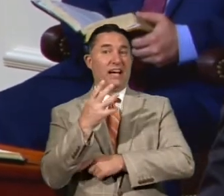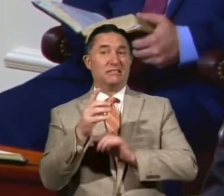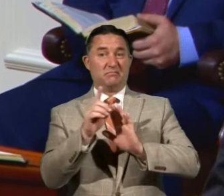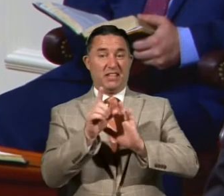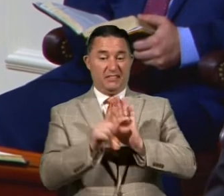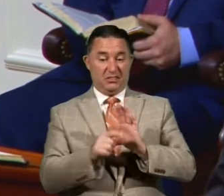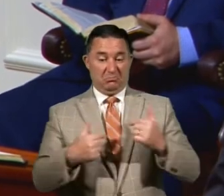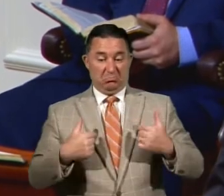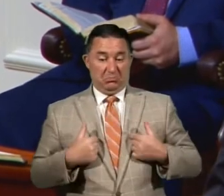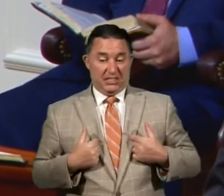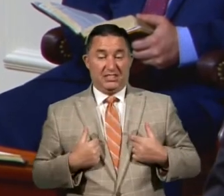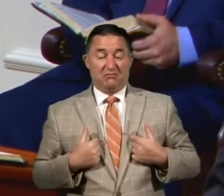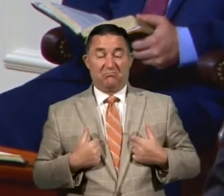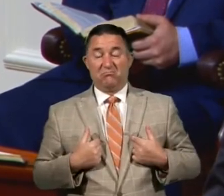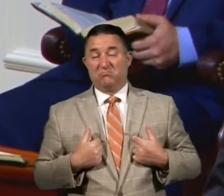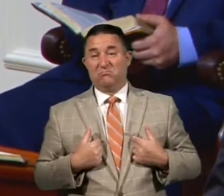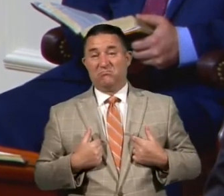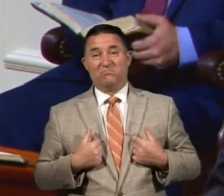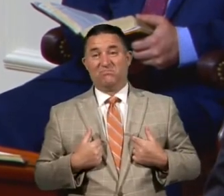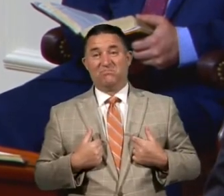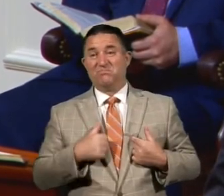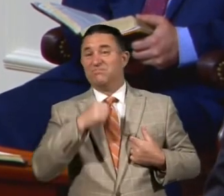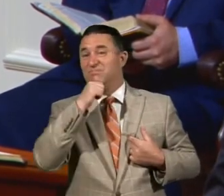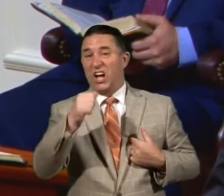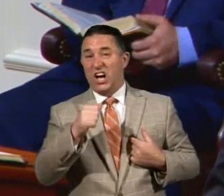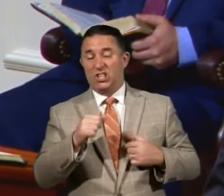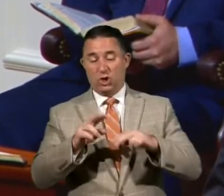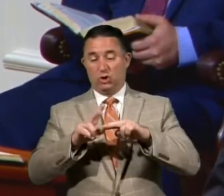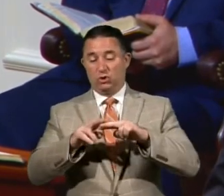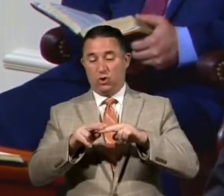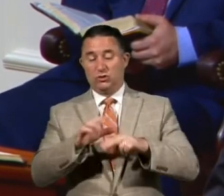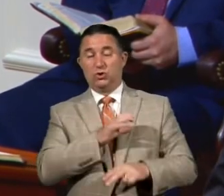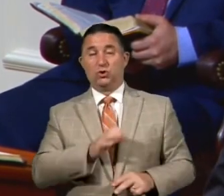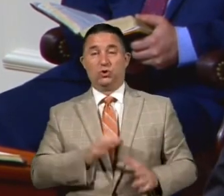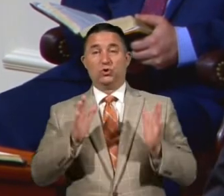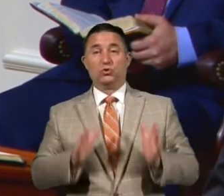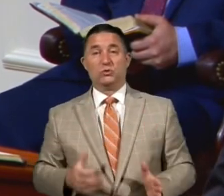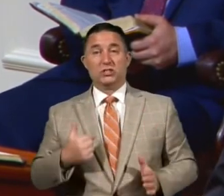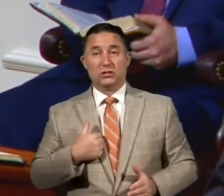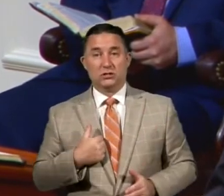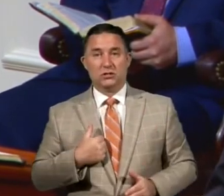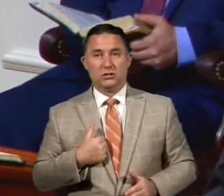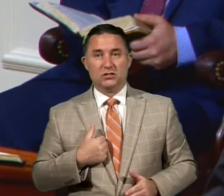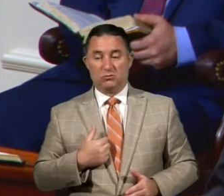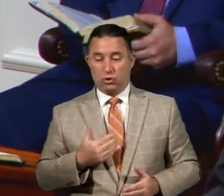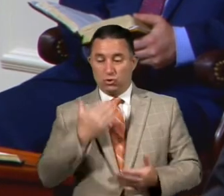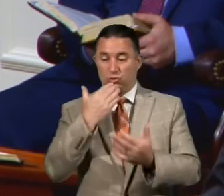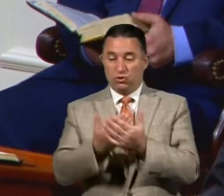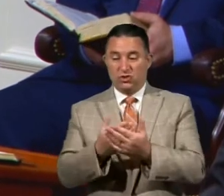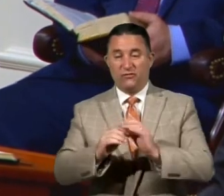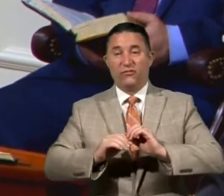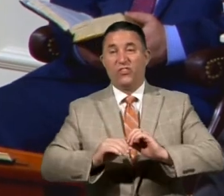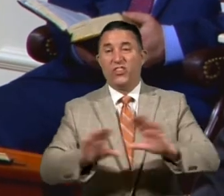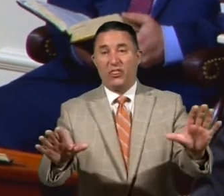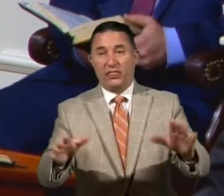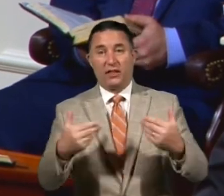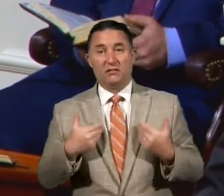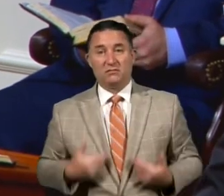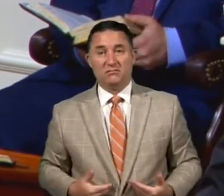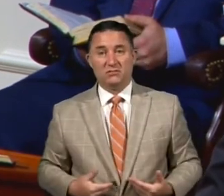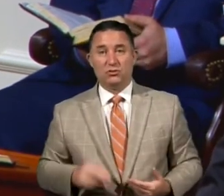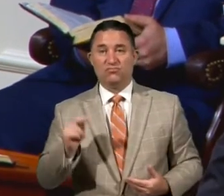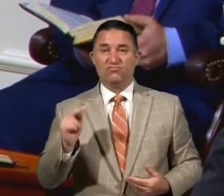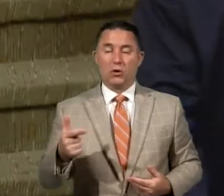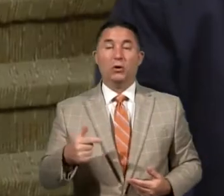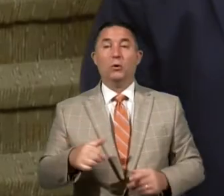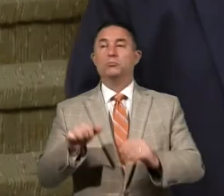has been a not-salty Christian, a good-for-nothing Christian. Now, we